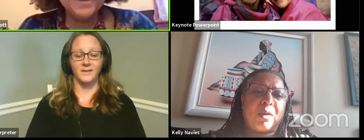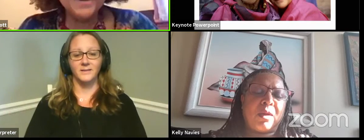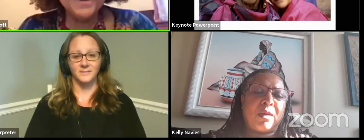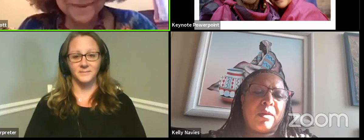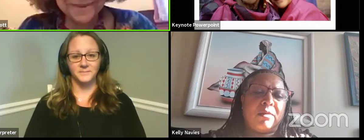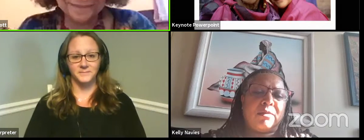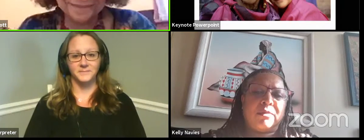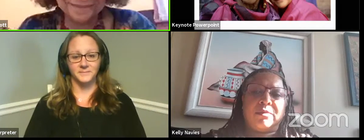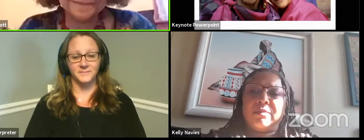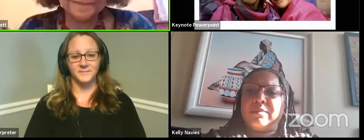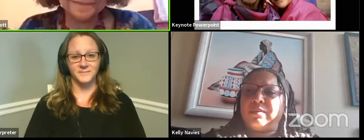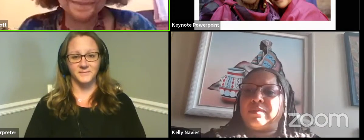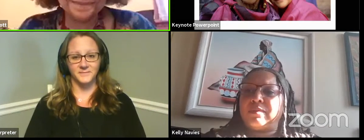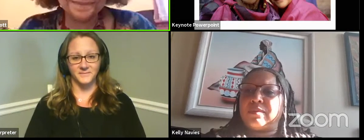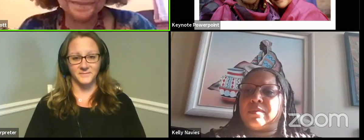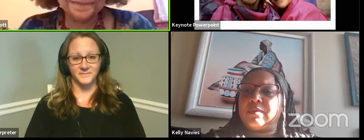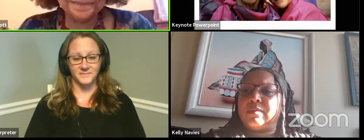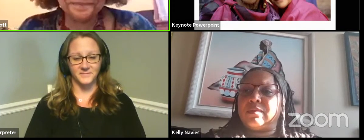shine.